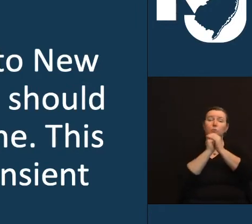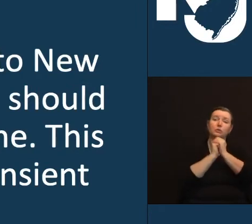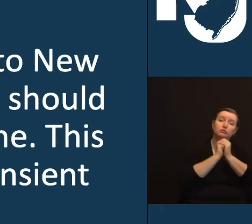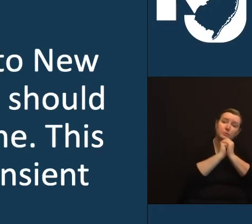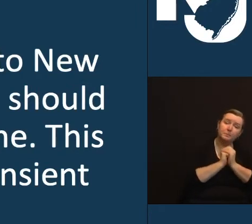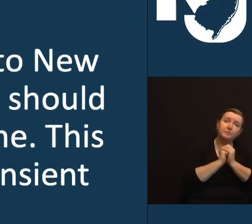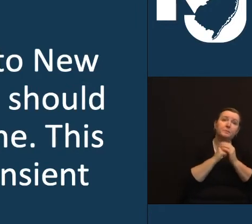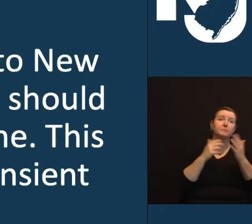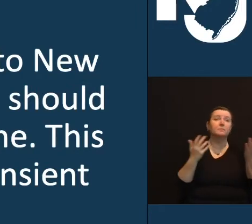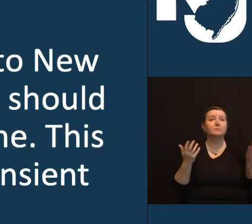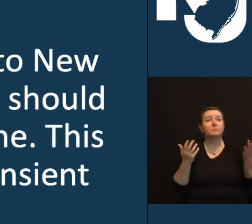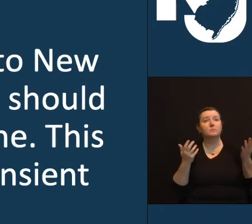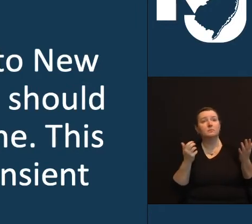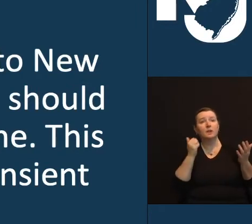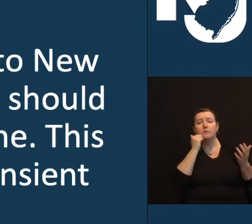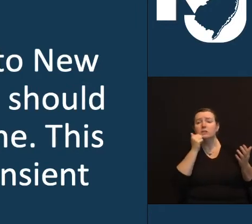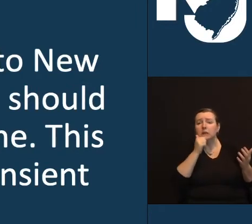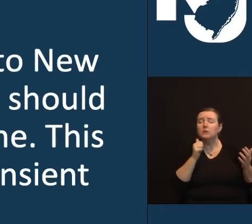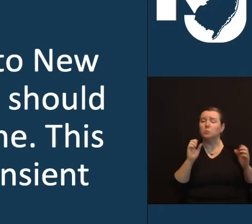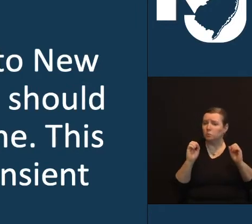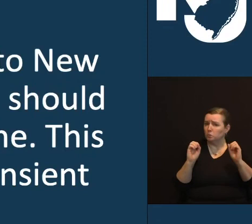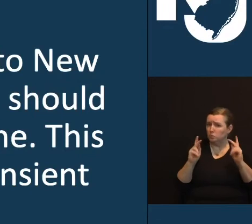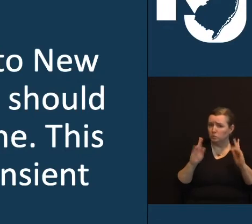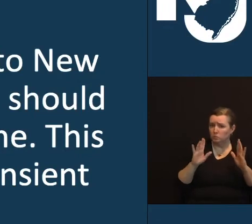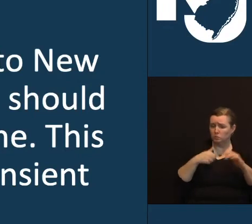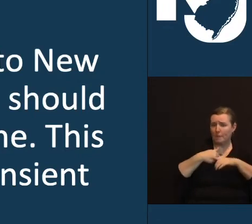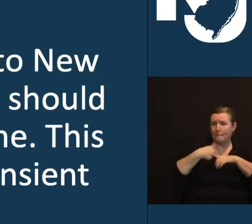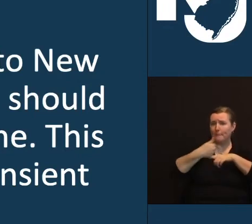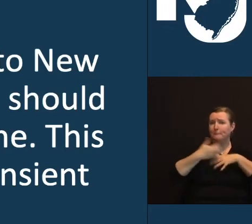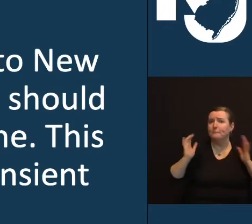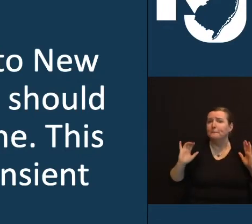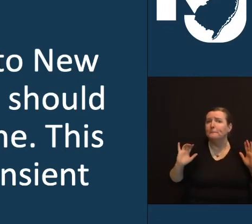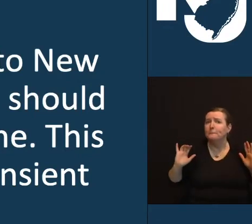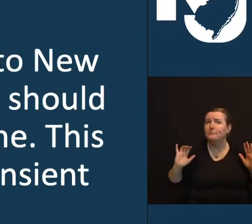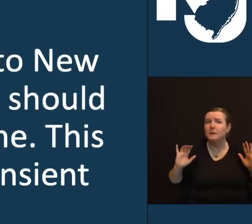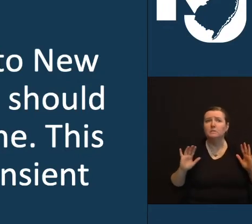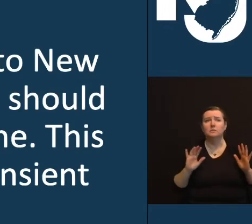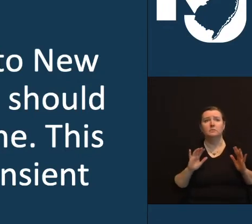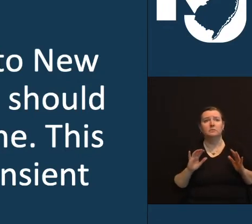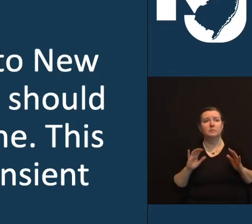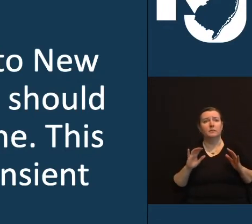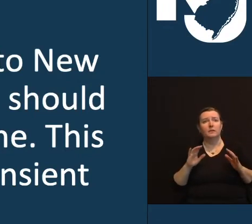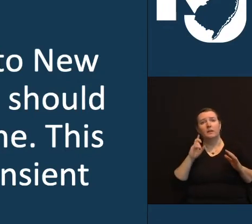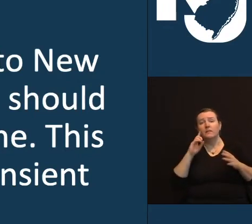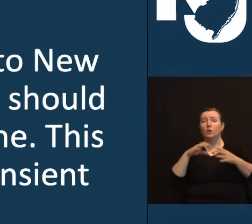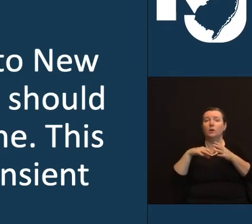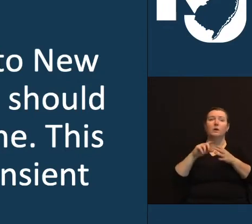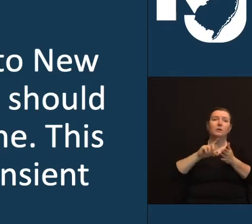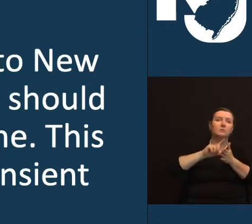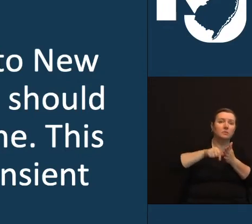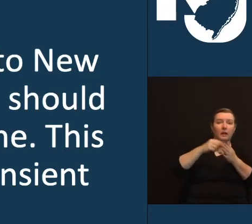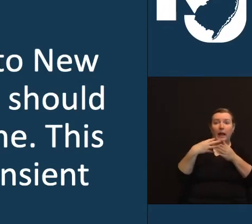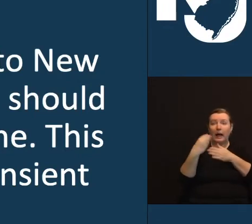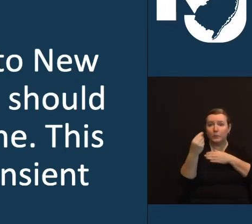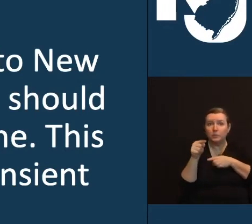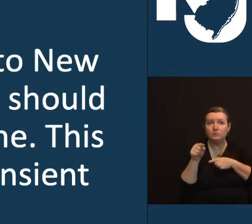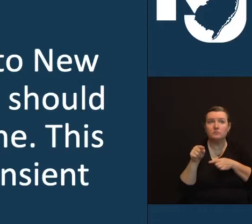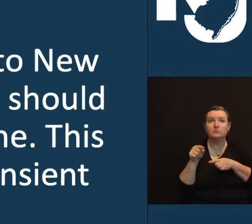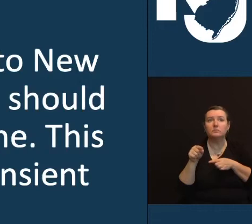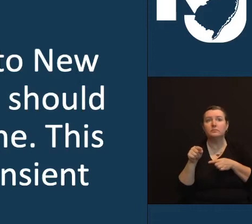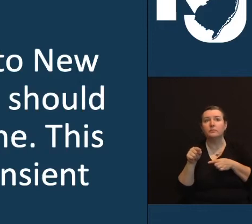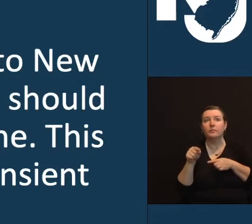transient activities. But if you do travel outside our immediate region, or if you are coming into New Jersey from another